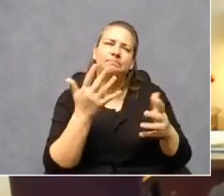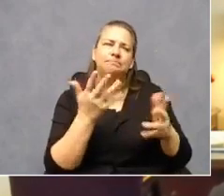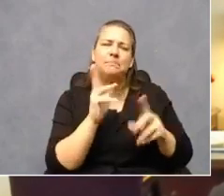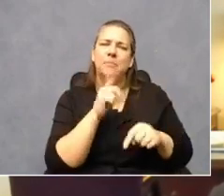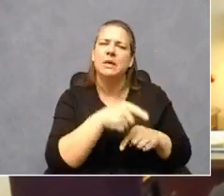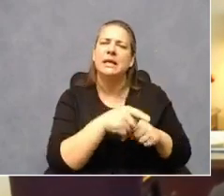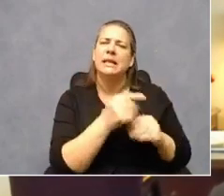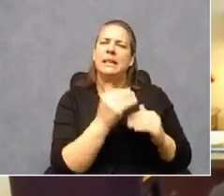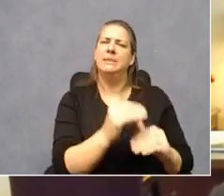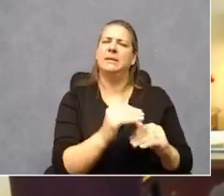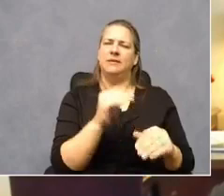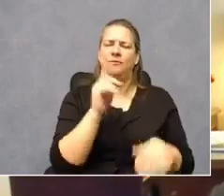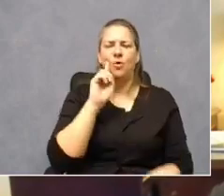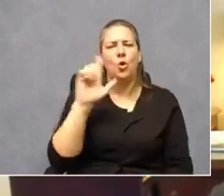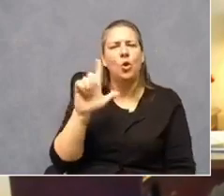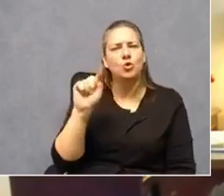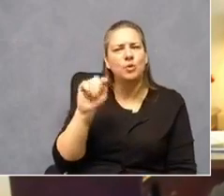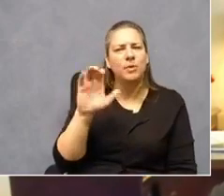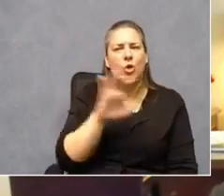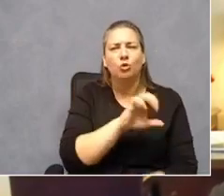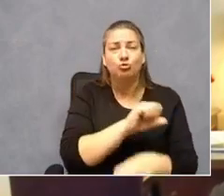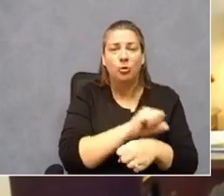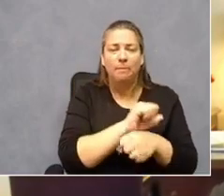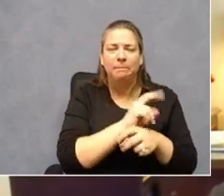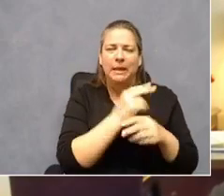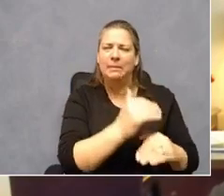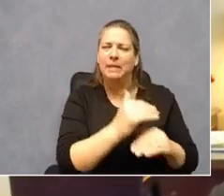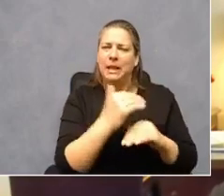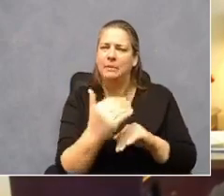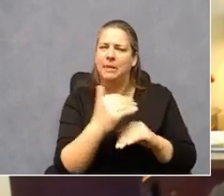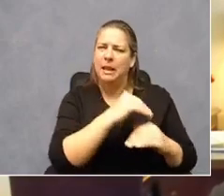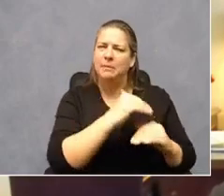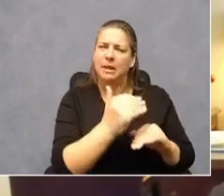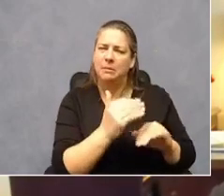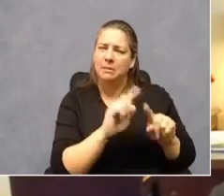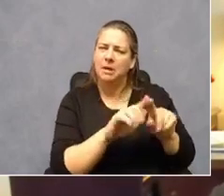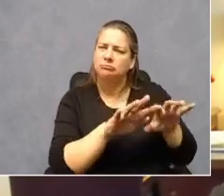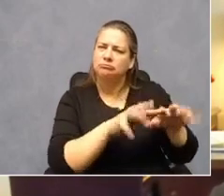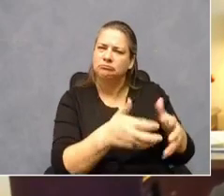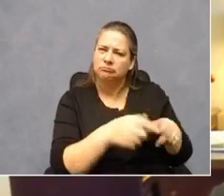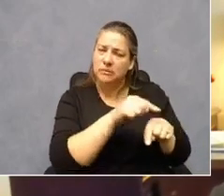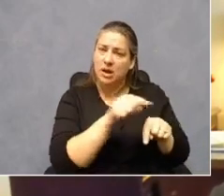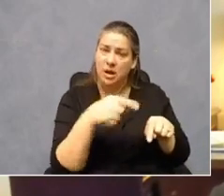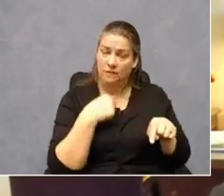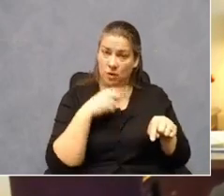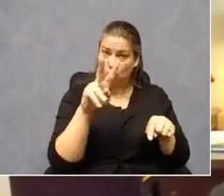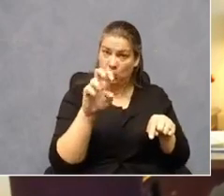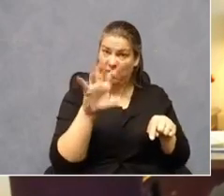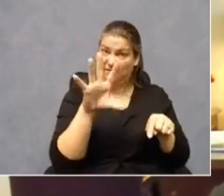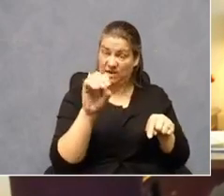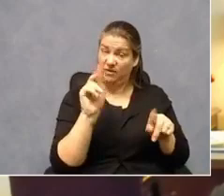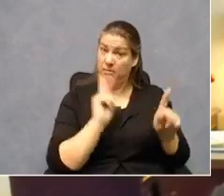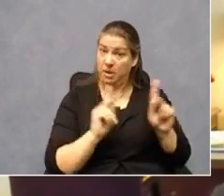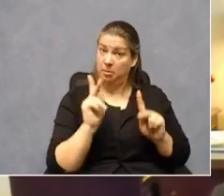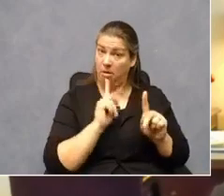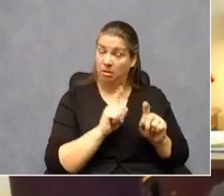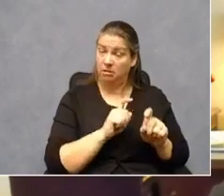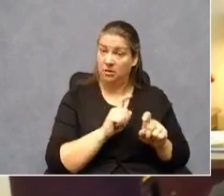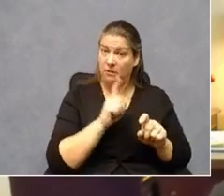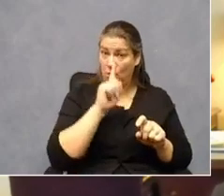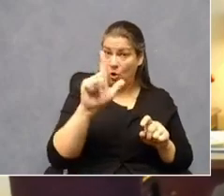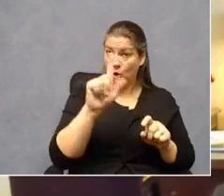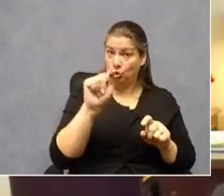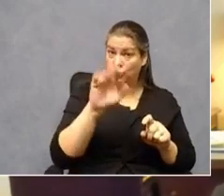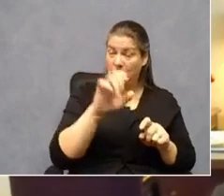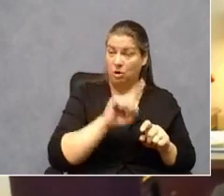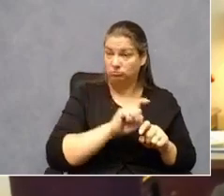long-term care facilities. We know we provided over 250 of those individuals so far for long-term care,